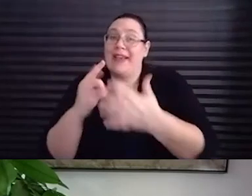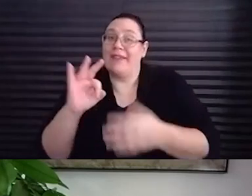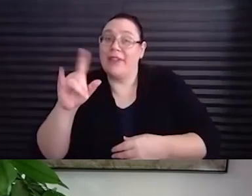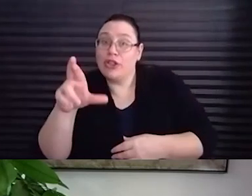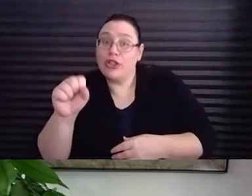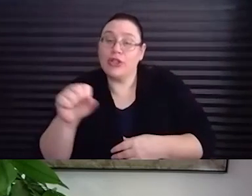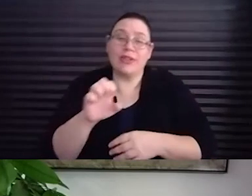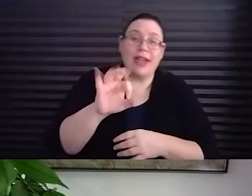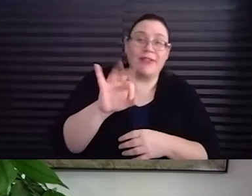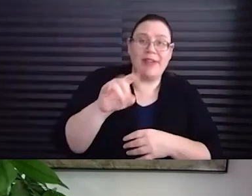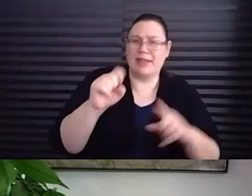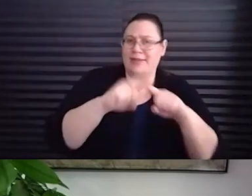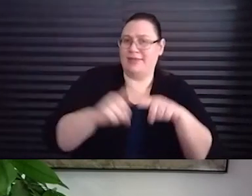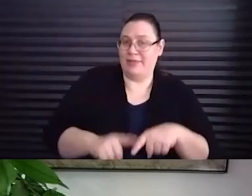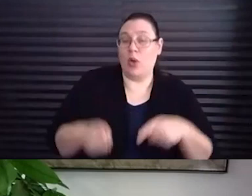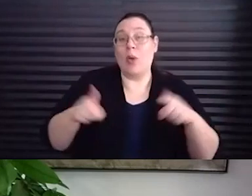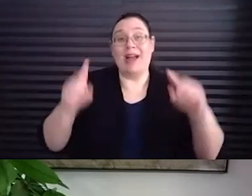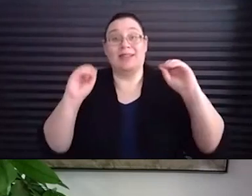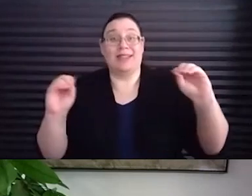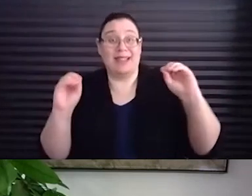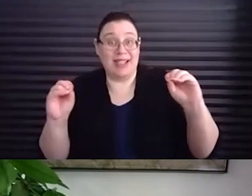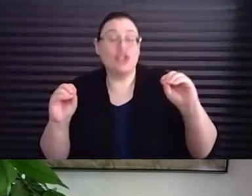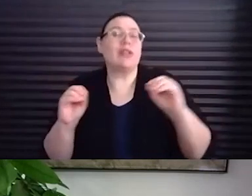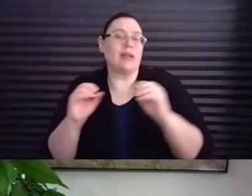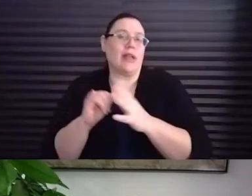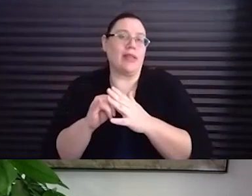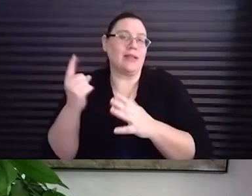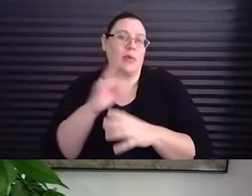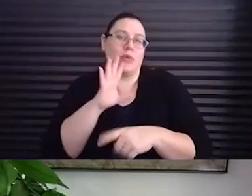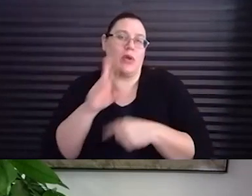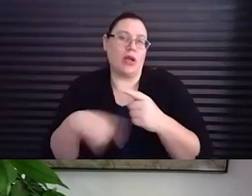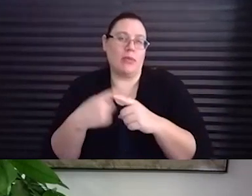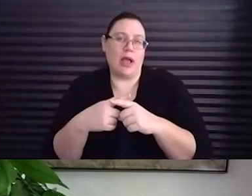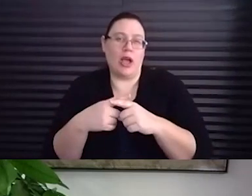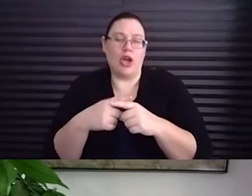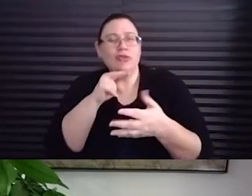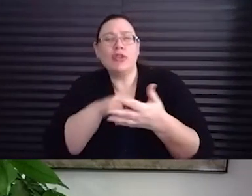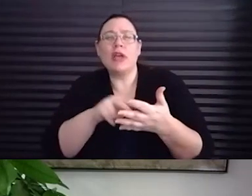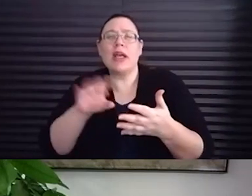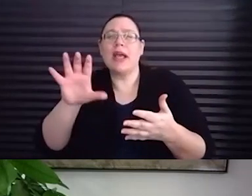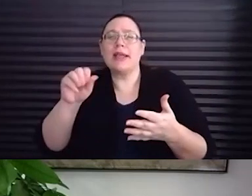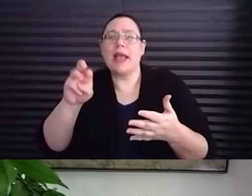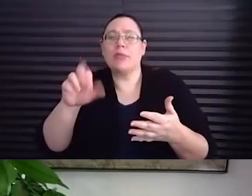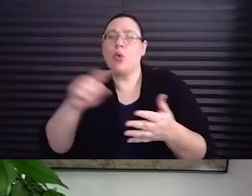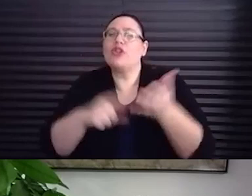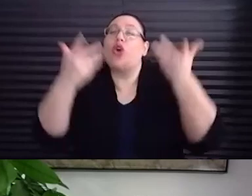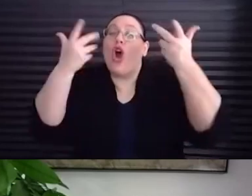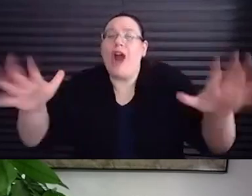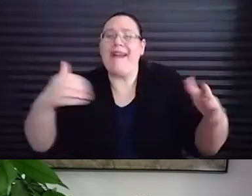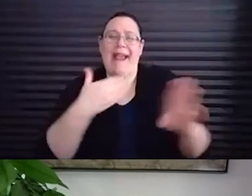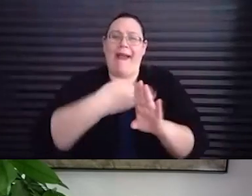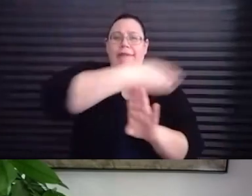while I'm teaching, that's definitely something that we're talking about, is look in your camera roll. What's already in your camera roll that you can